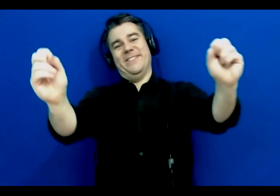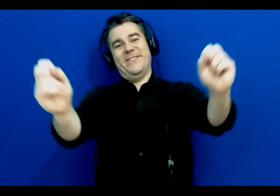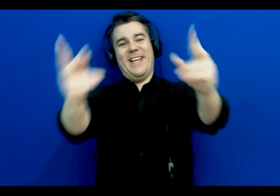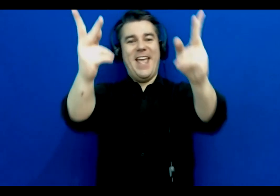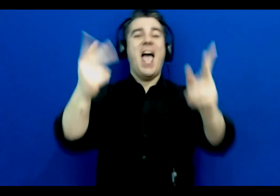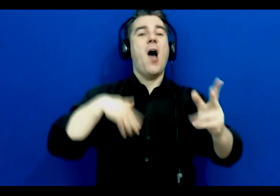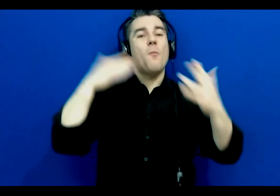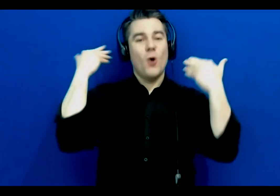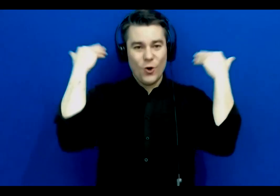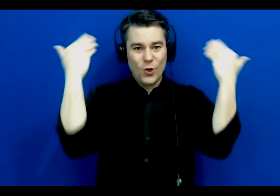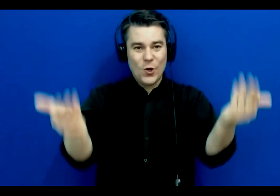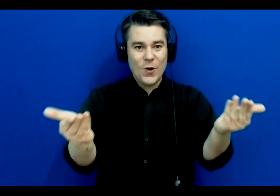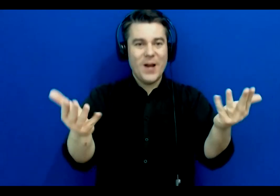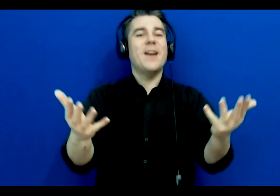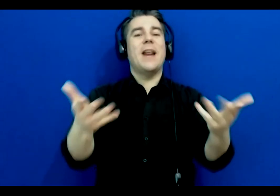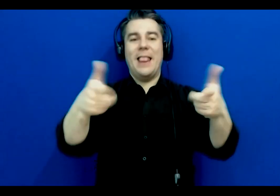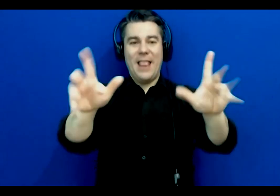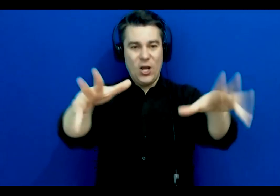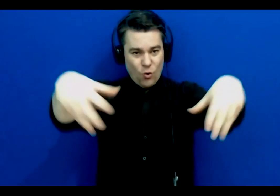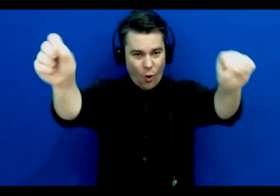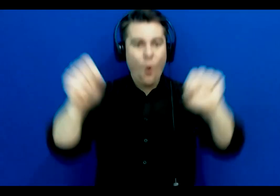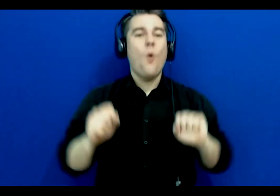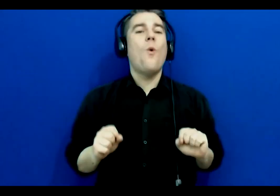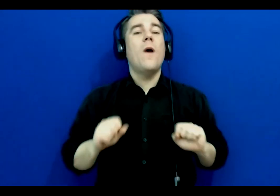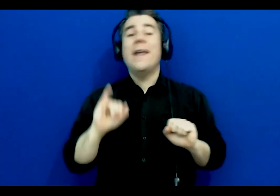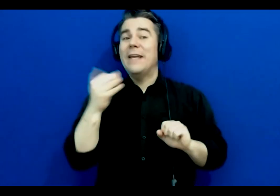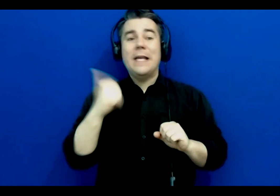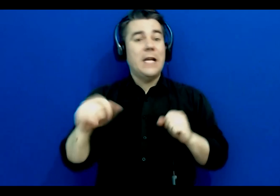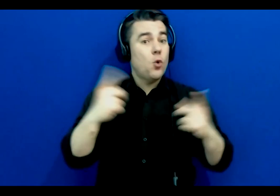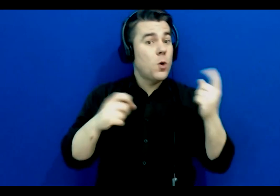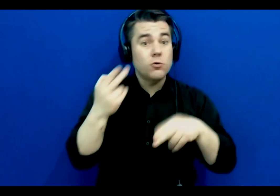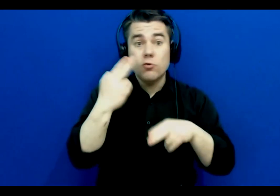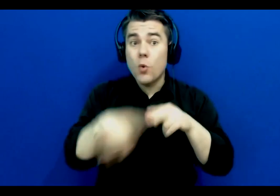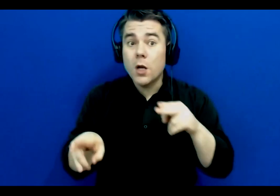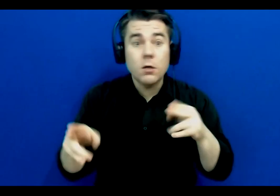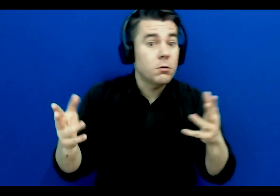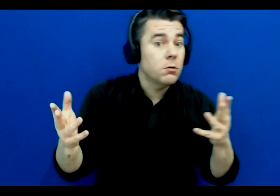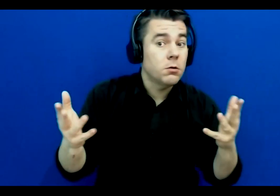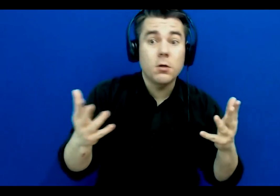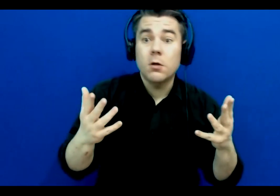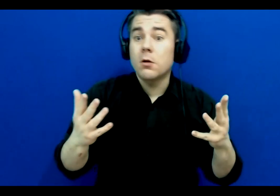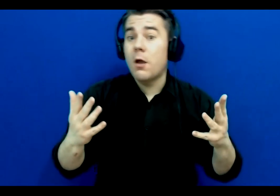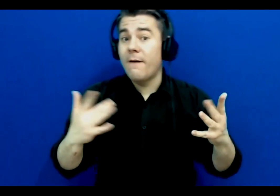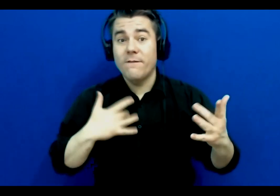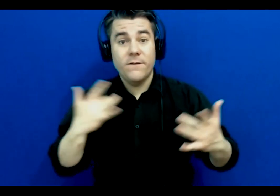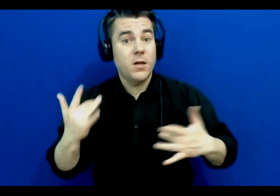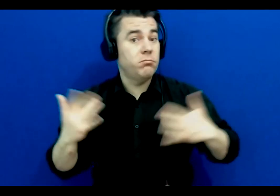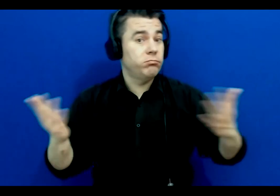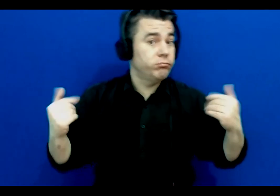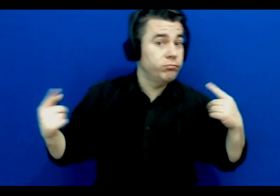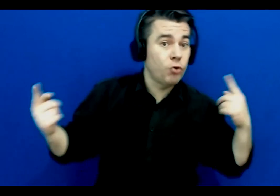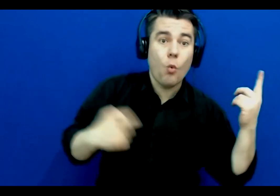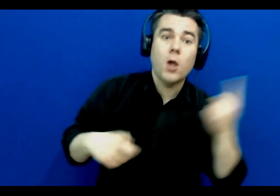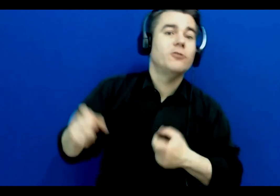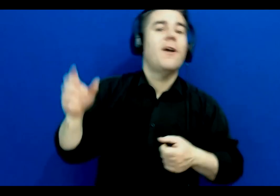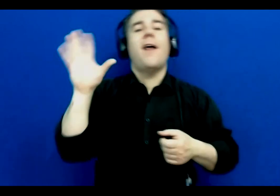going to go ahead and let you go. If there's any questions really quick, please feel free to ask questions